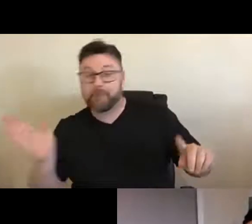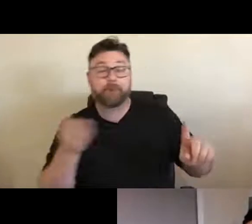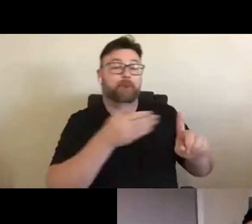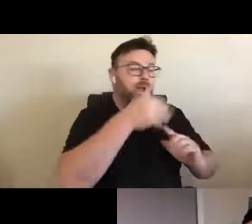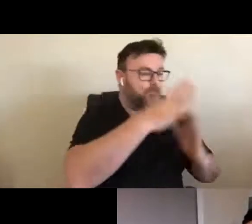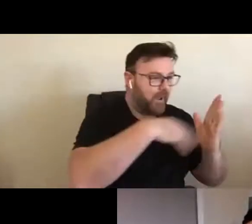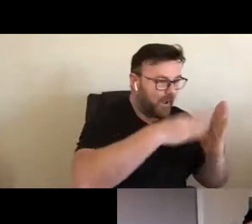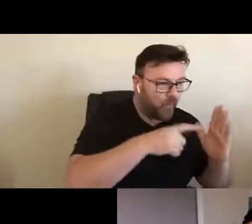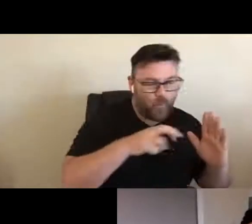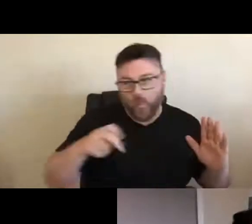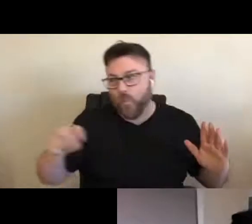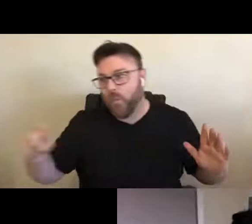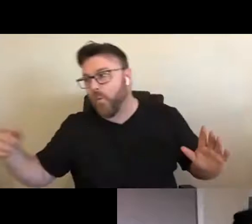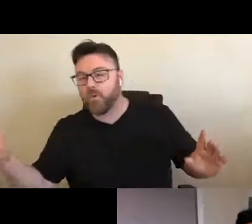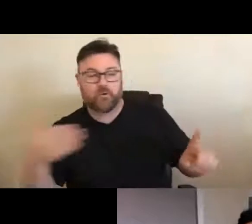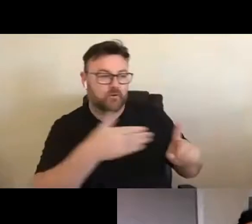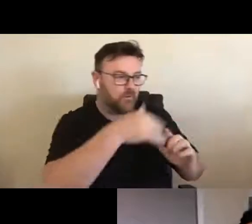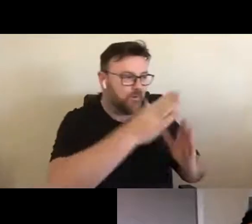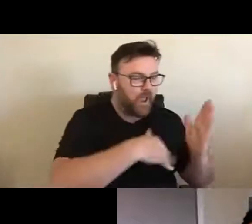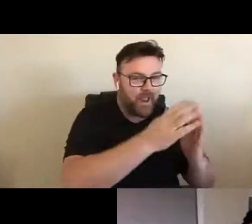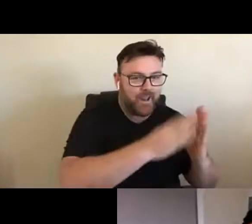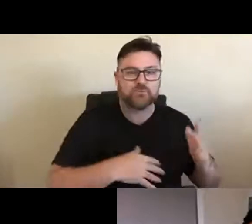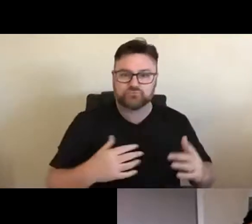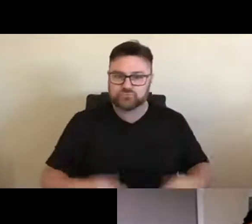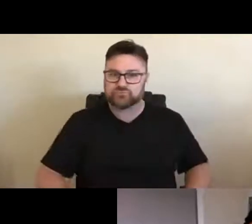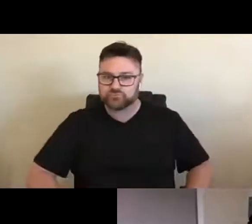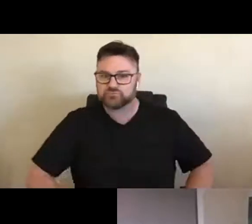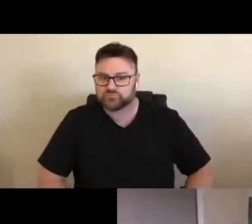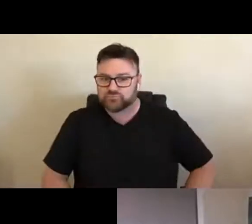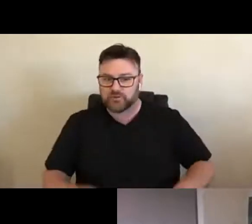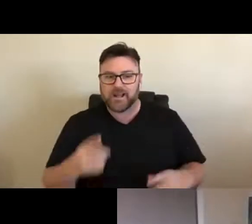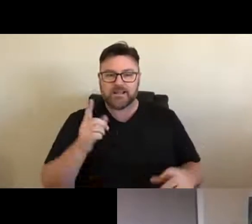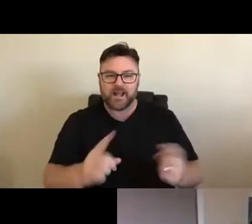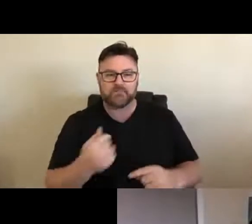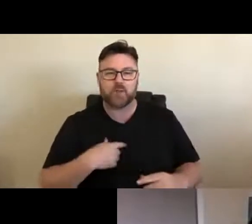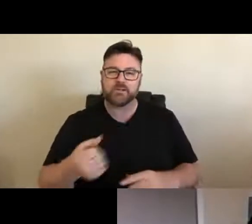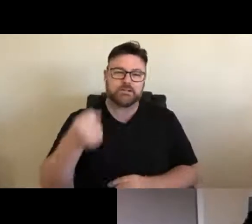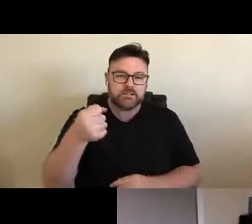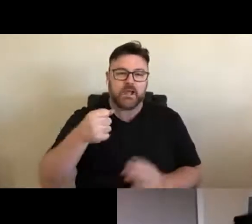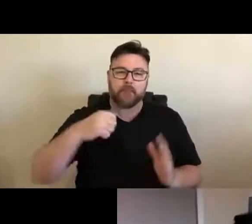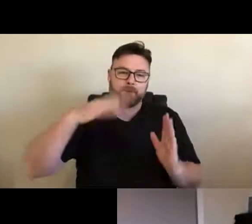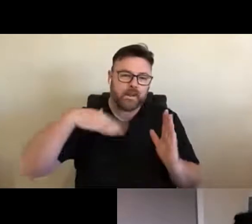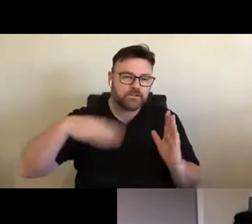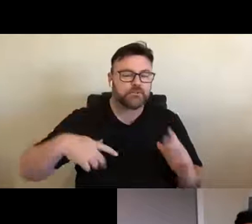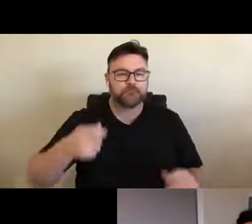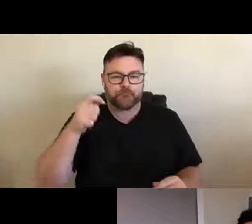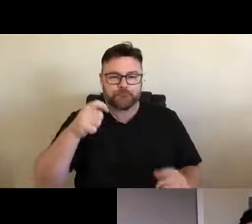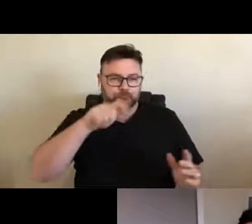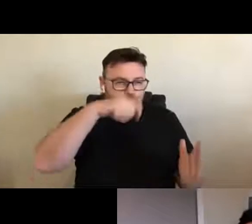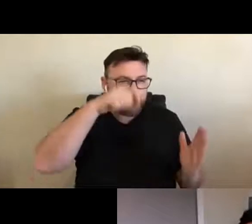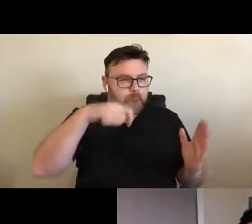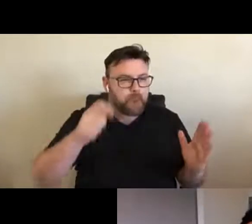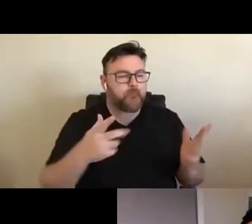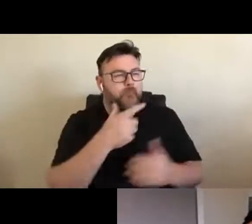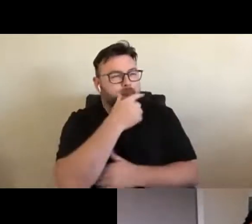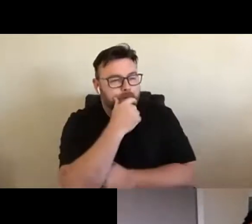to discover. In the past, you think you're making, when you're there, paintbrush in hand, but the sort of